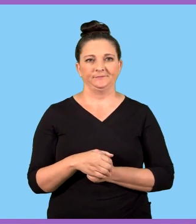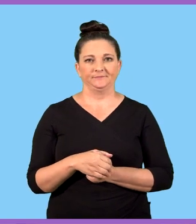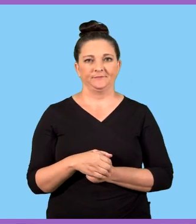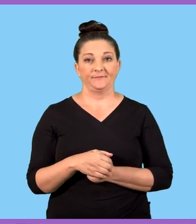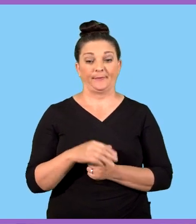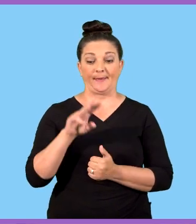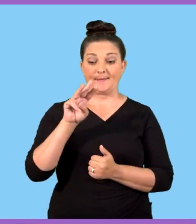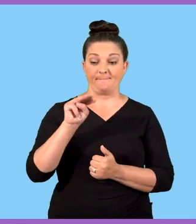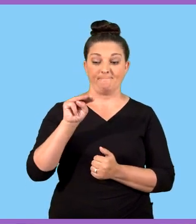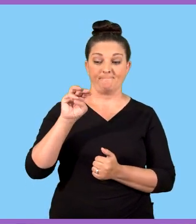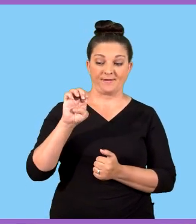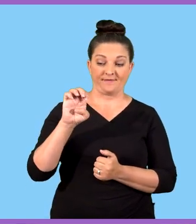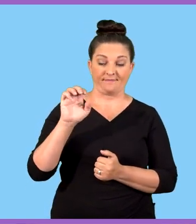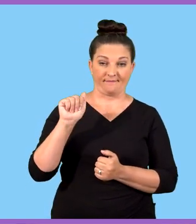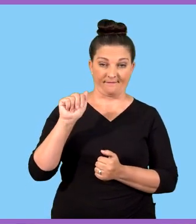the mean